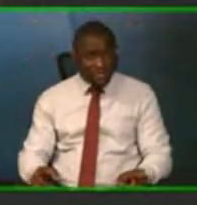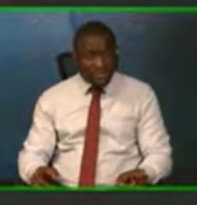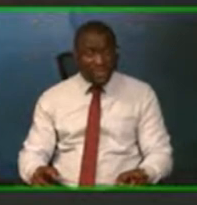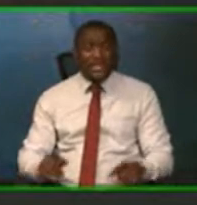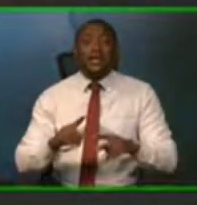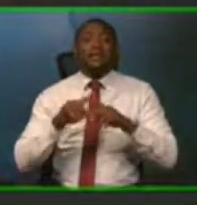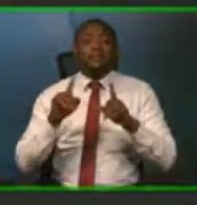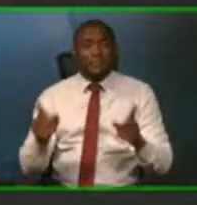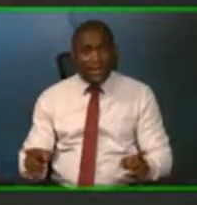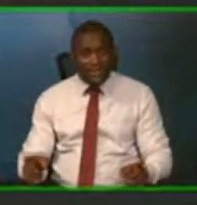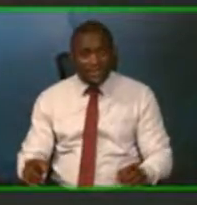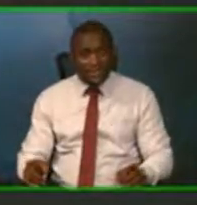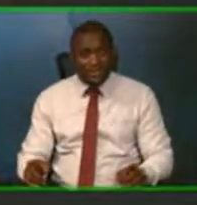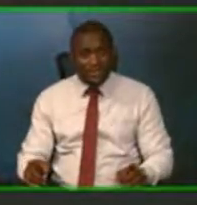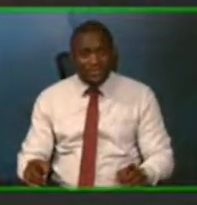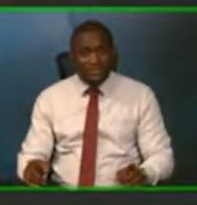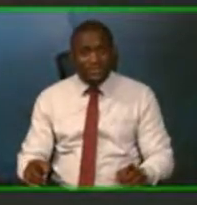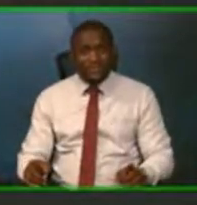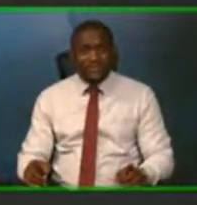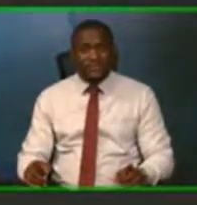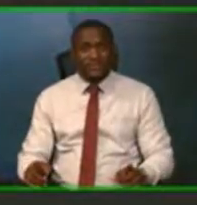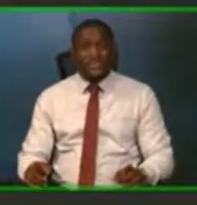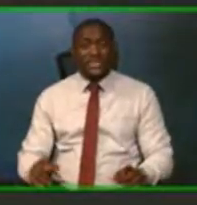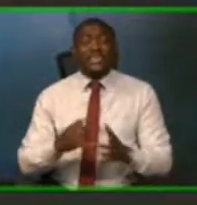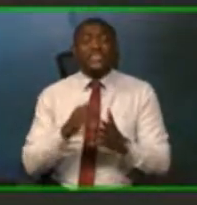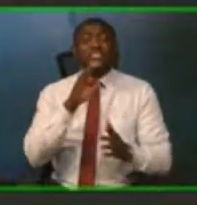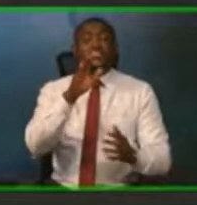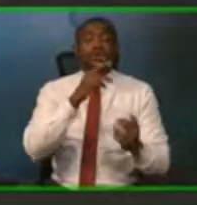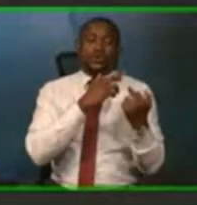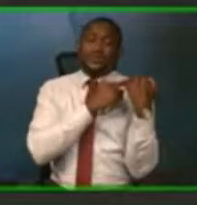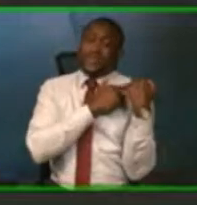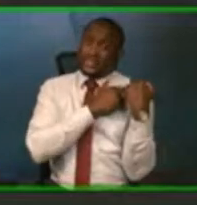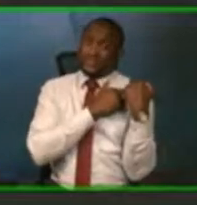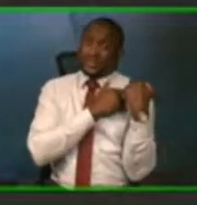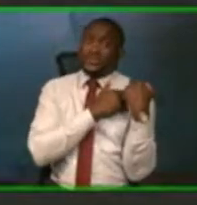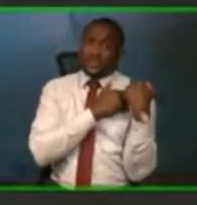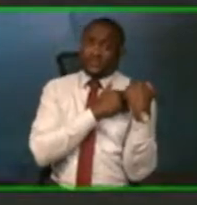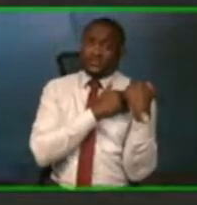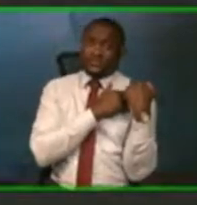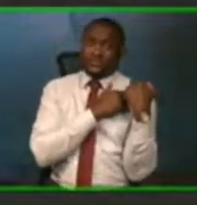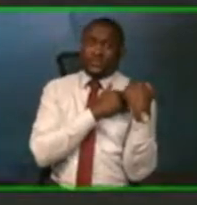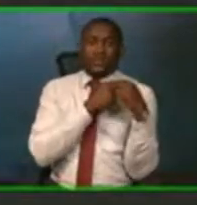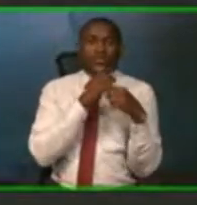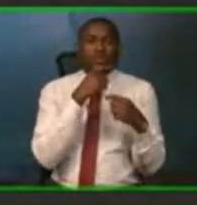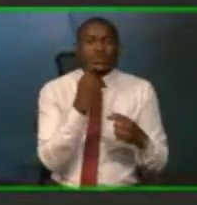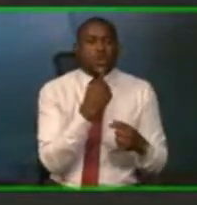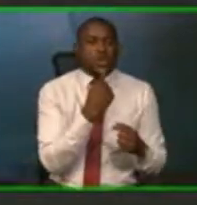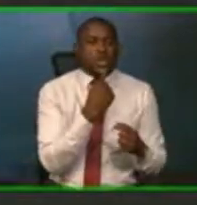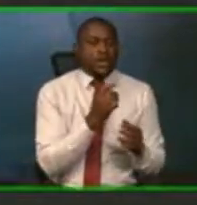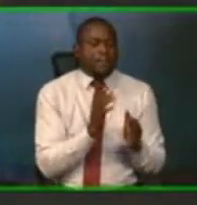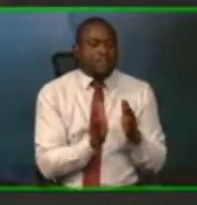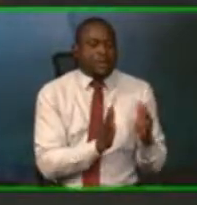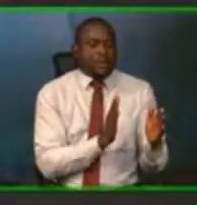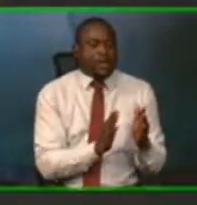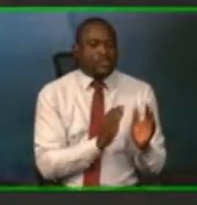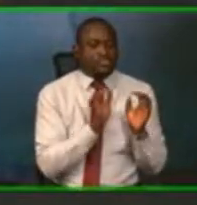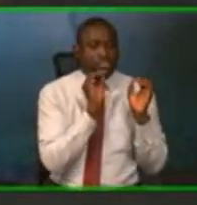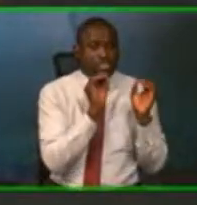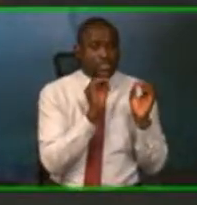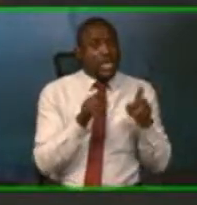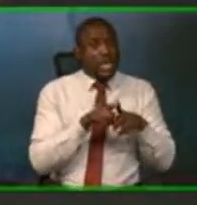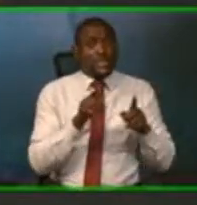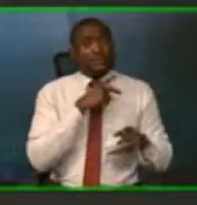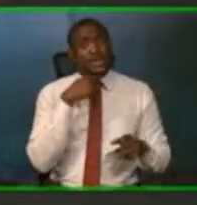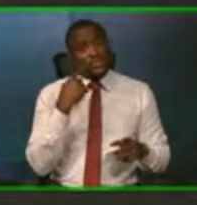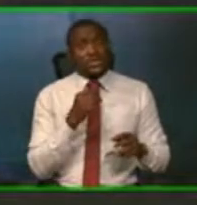yet. It is your responsibility to not only prepare teachings as a man of God, but